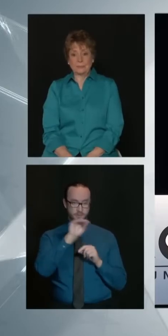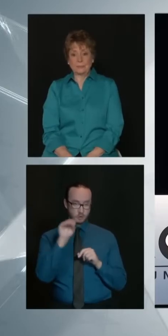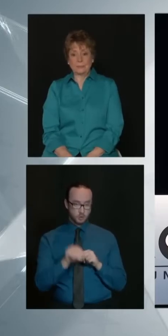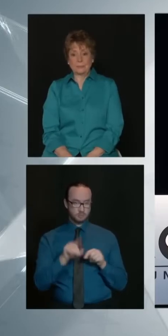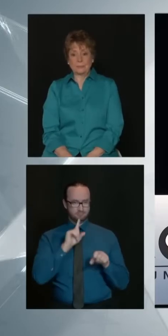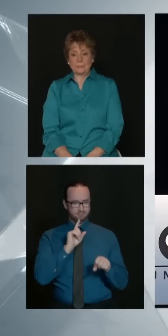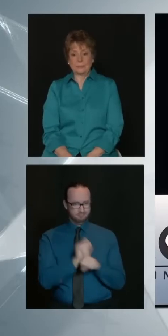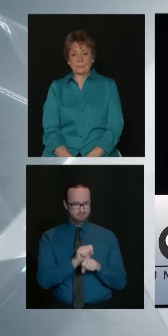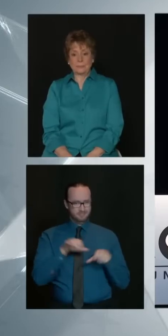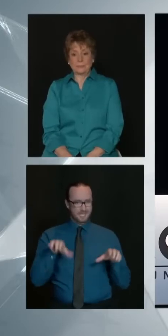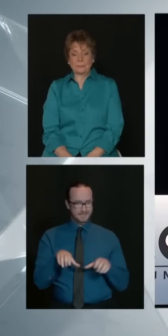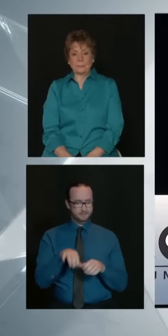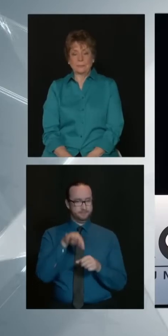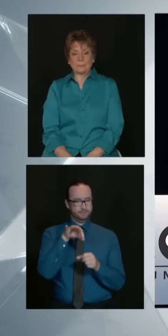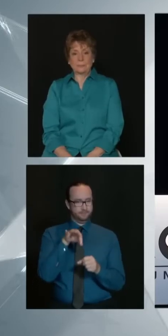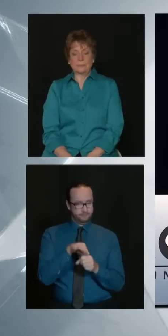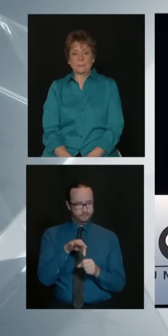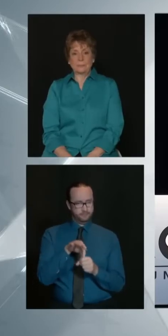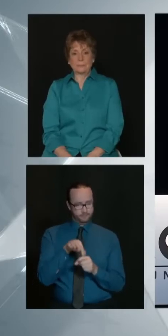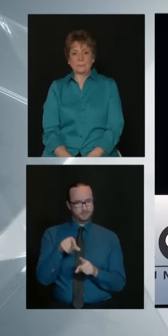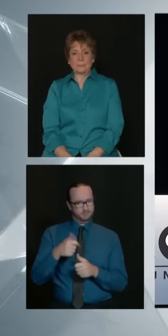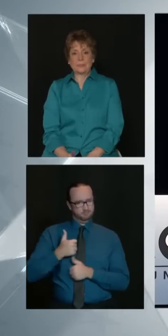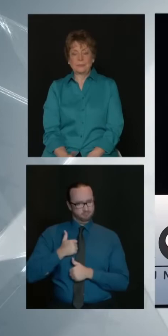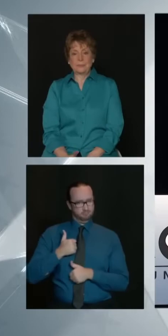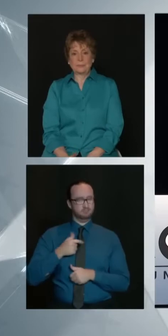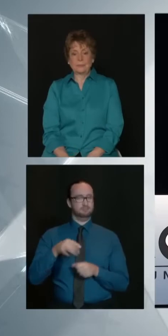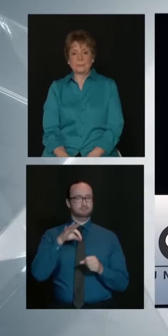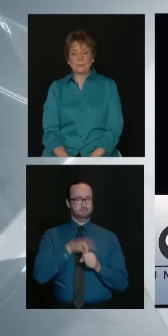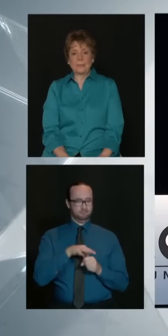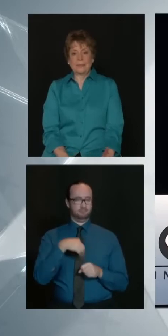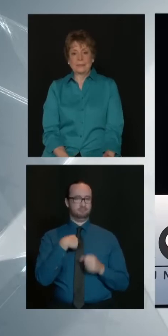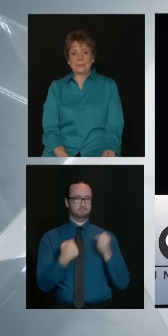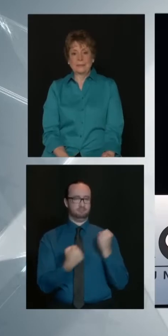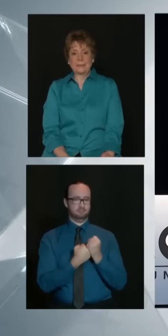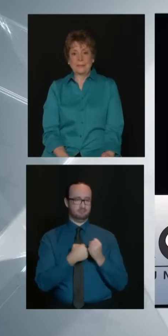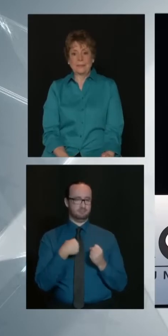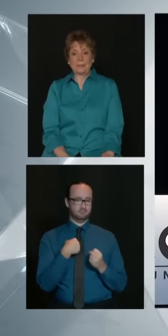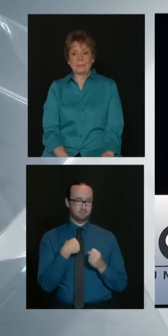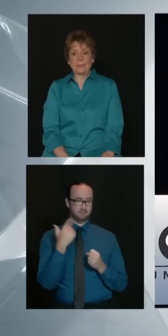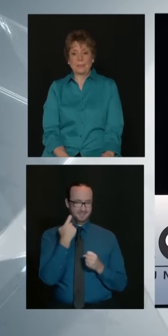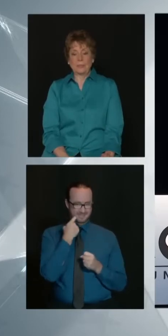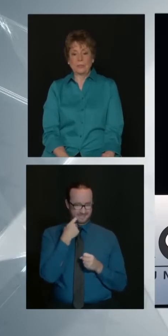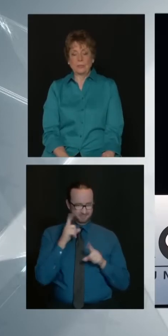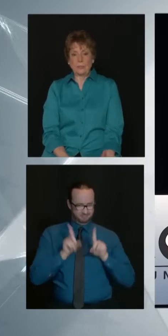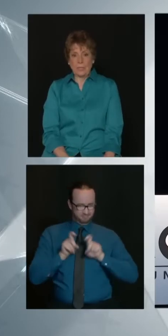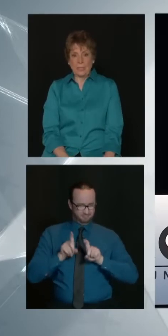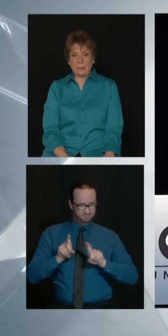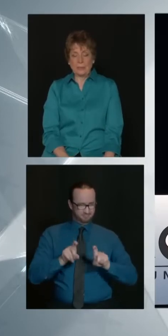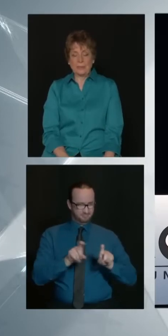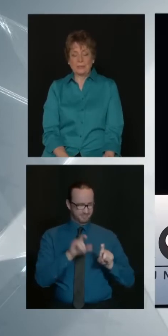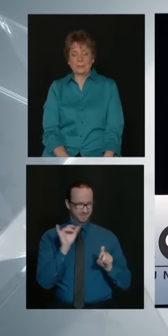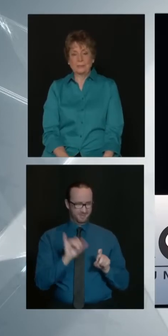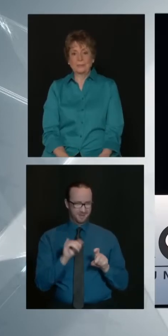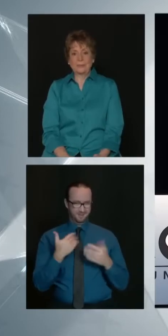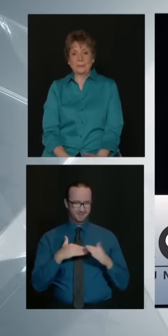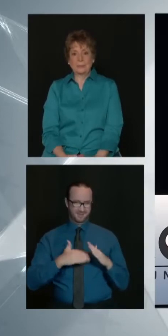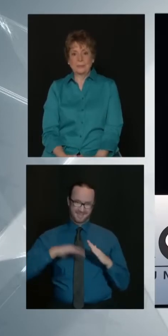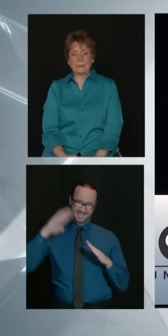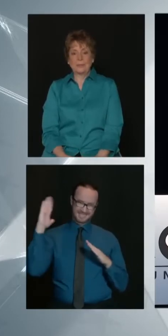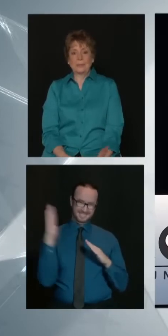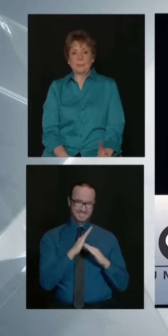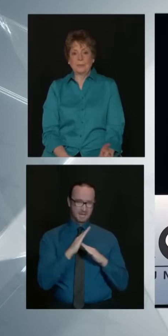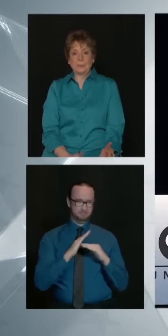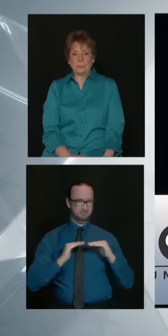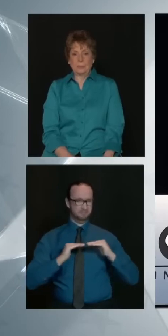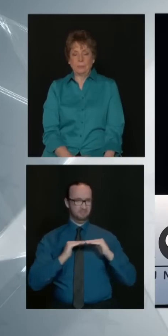reason for that. Yeah, I speak out and I criticize General Milley. I criticize the top layer of military leadership. These very